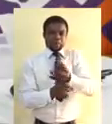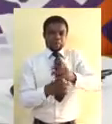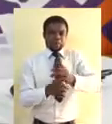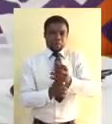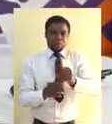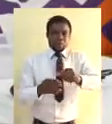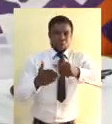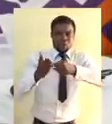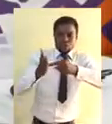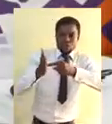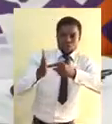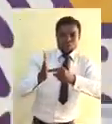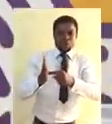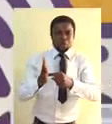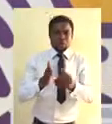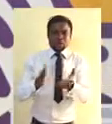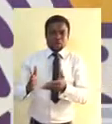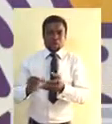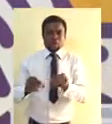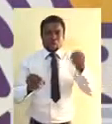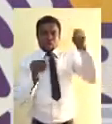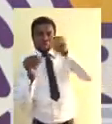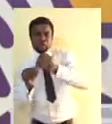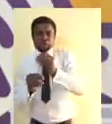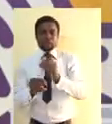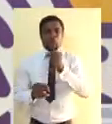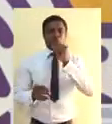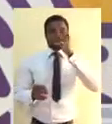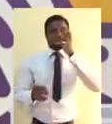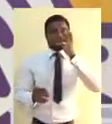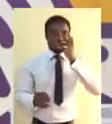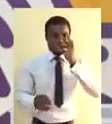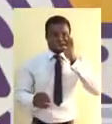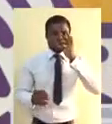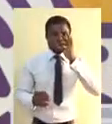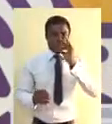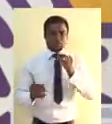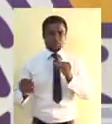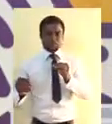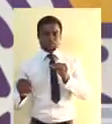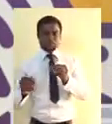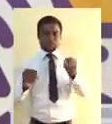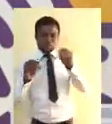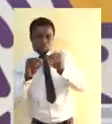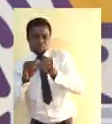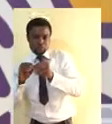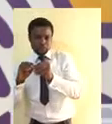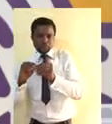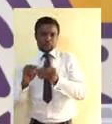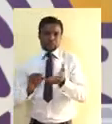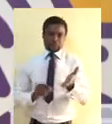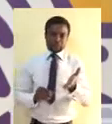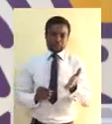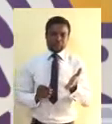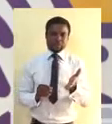hole at the mark. Now put the straw, the smaller end of the straw, into the